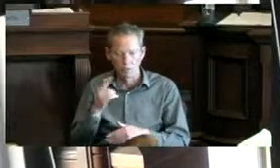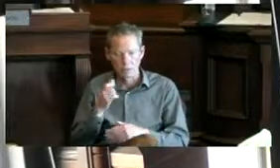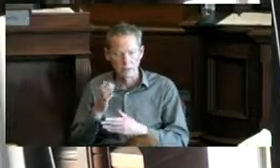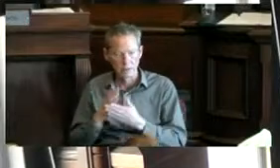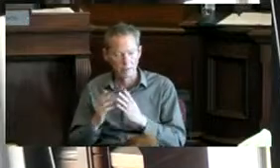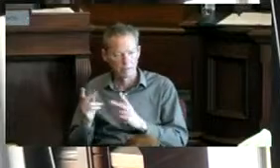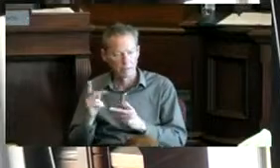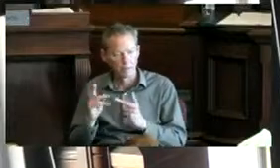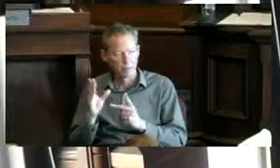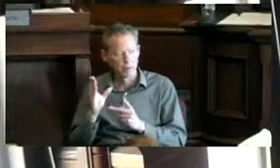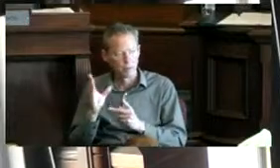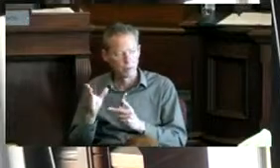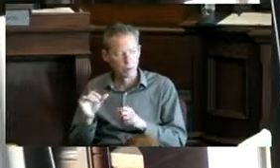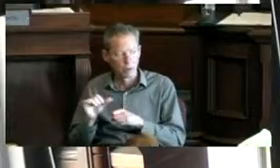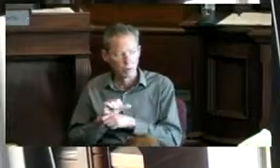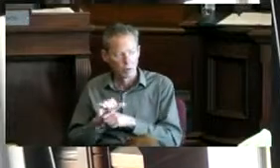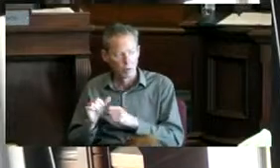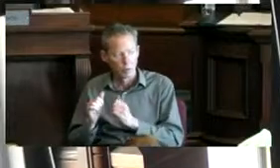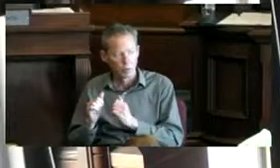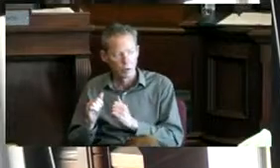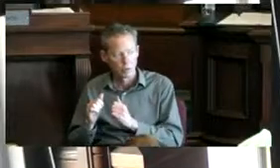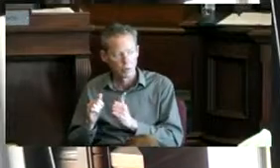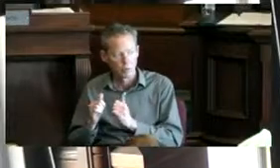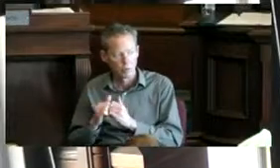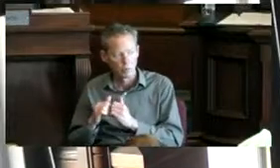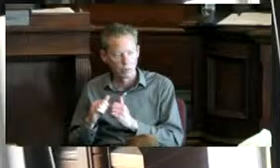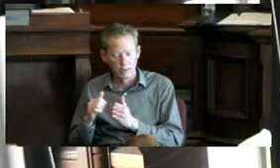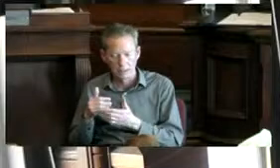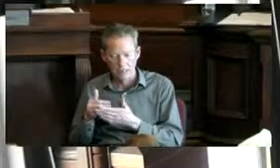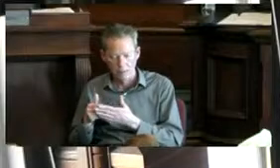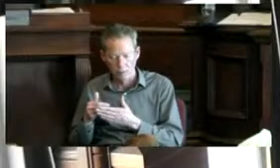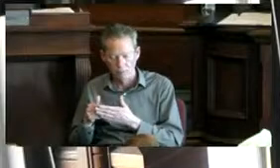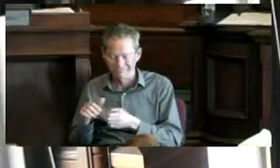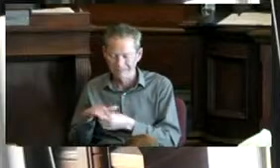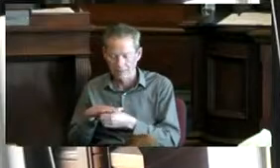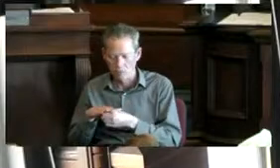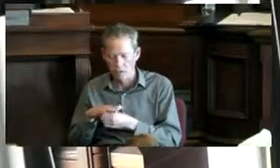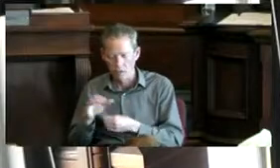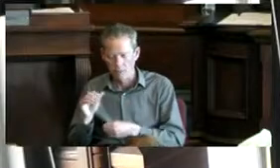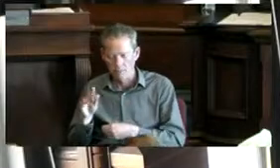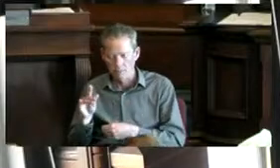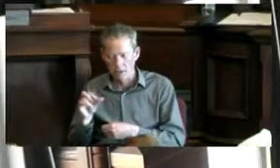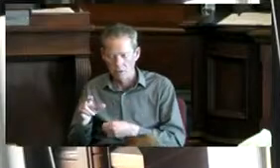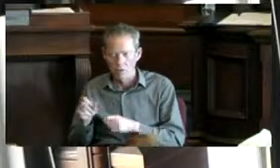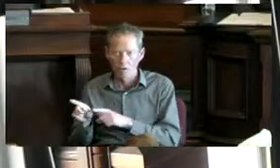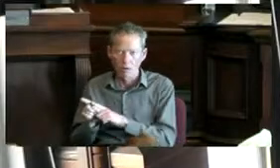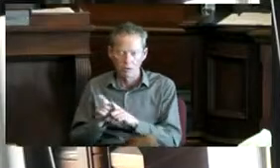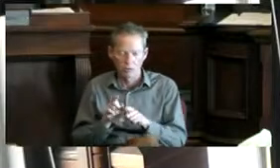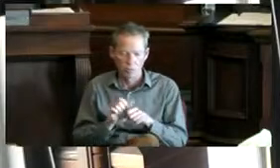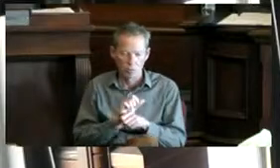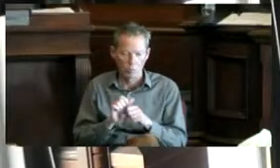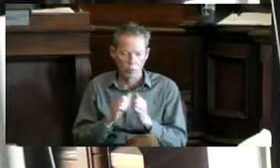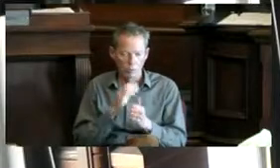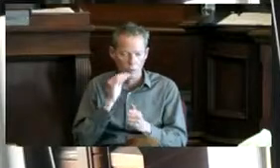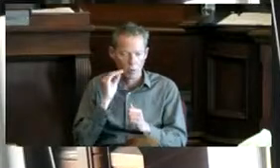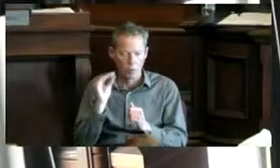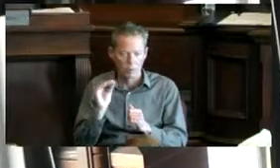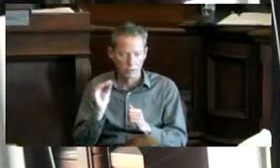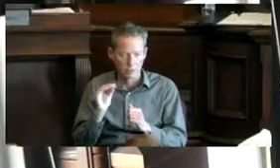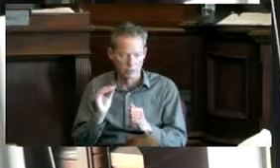will be working on the neighborhood ambassador stuff also work in the space of homelessness.